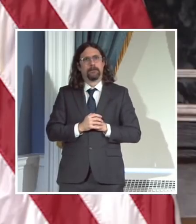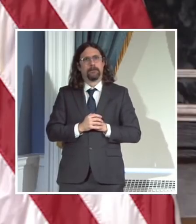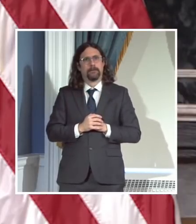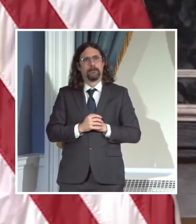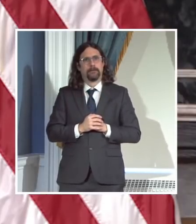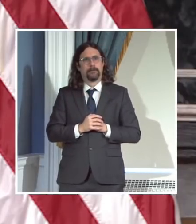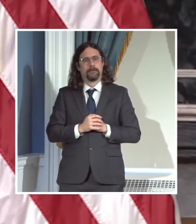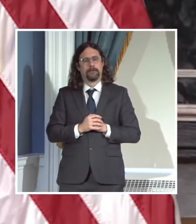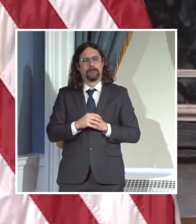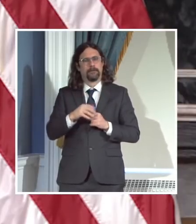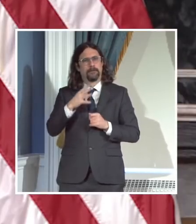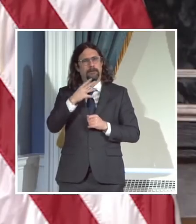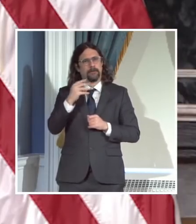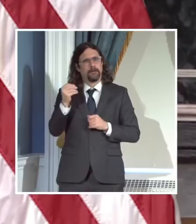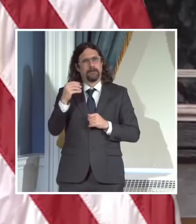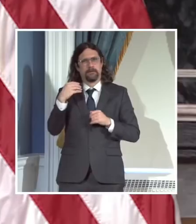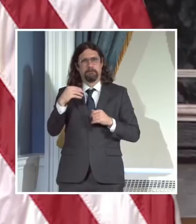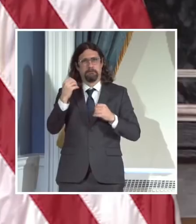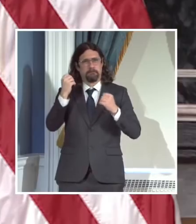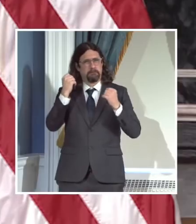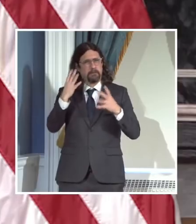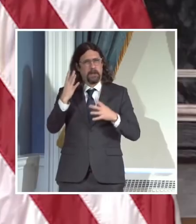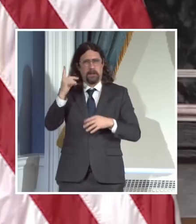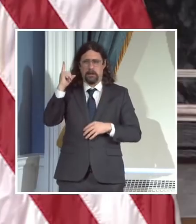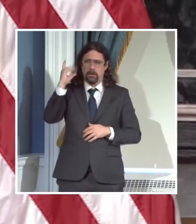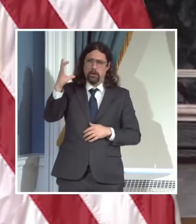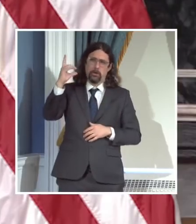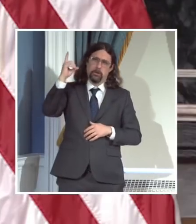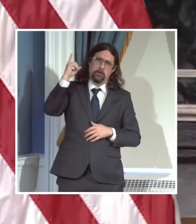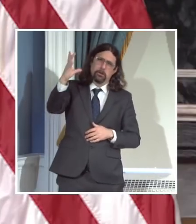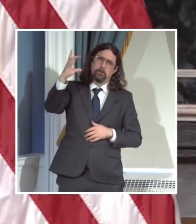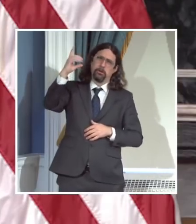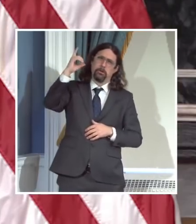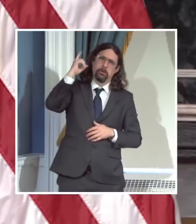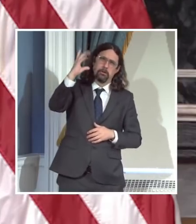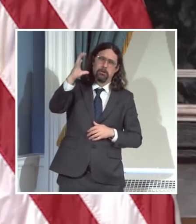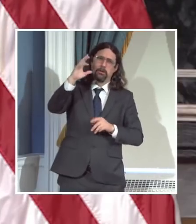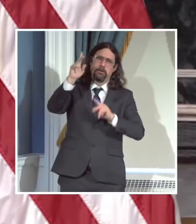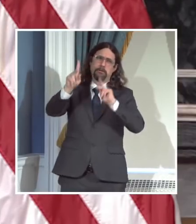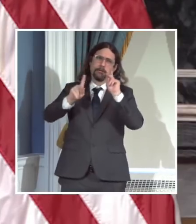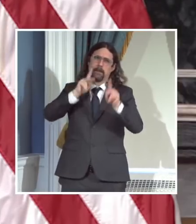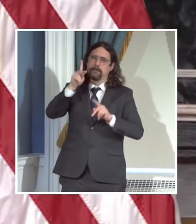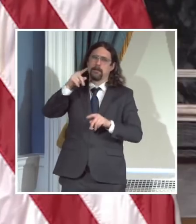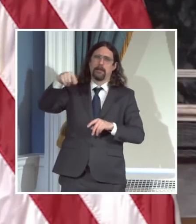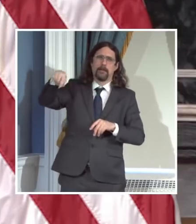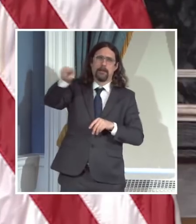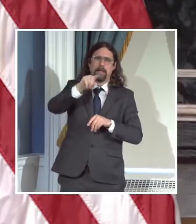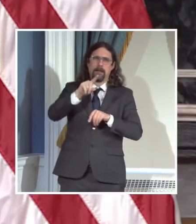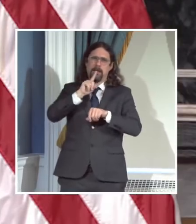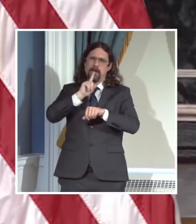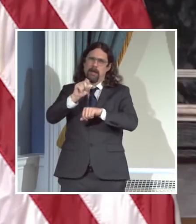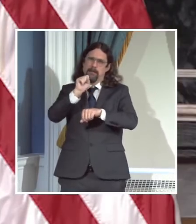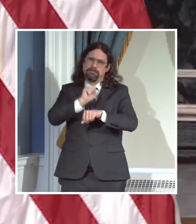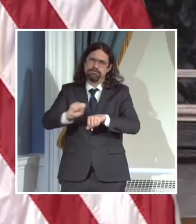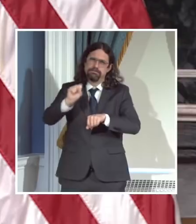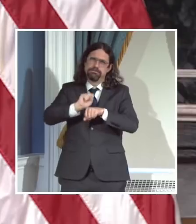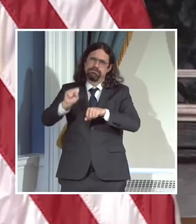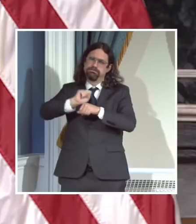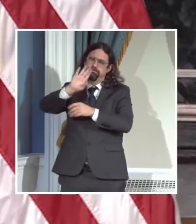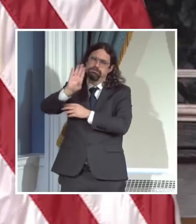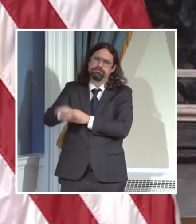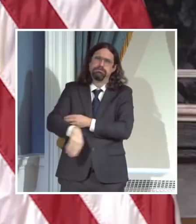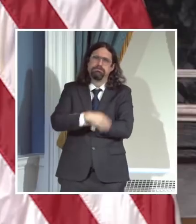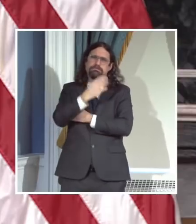ensure that the supplies we need have kept coming in. And I'll talk about them more as I talk about Jimmy's new